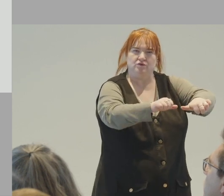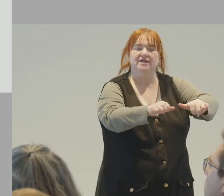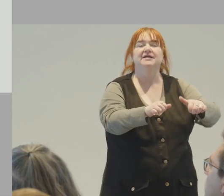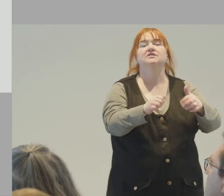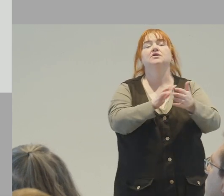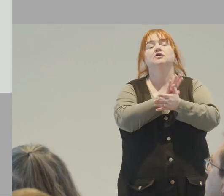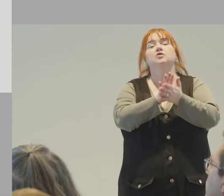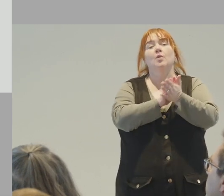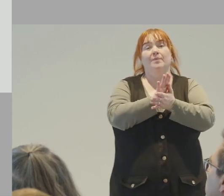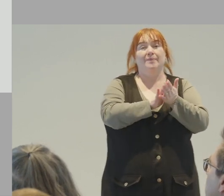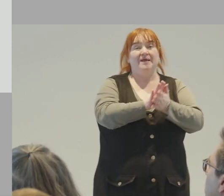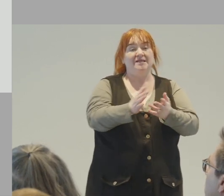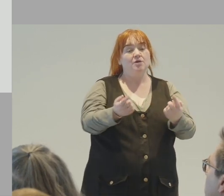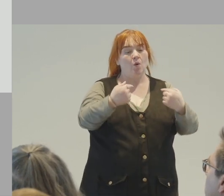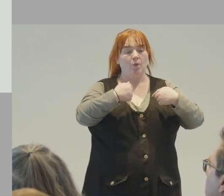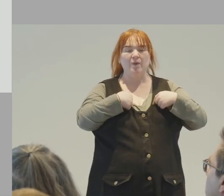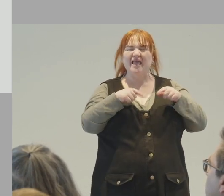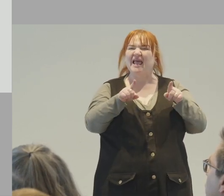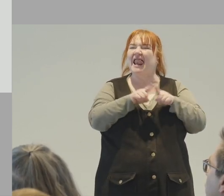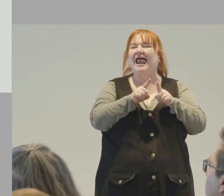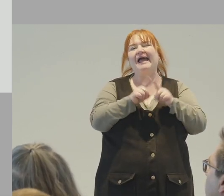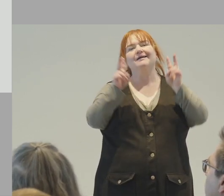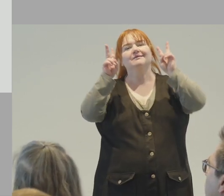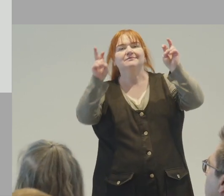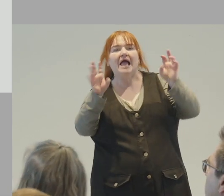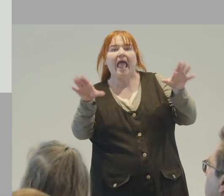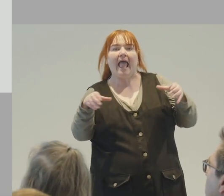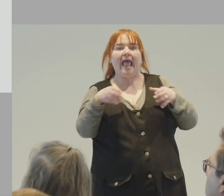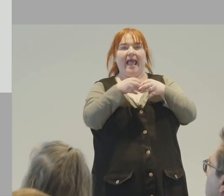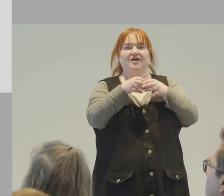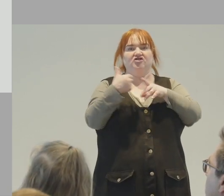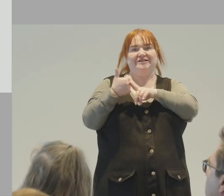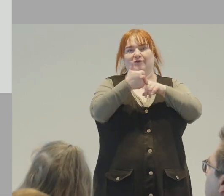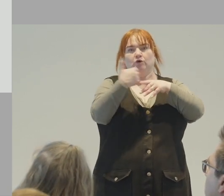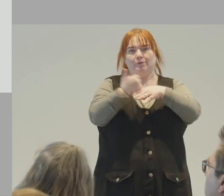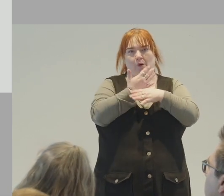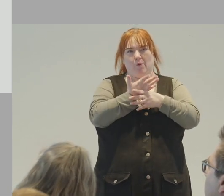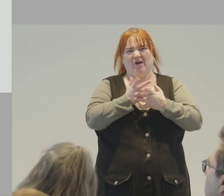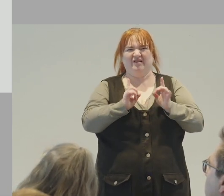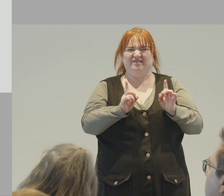eyes, Access All Areas kind of acts like an agency for support workers. That's kind of how they see us.